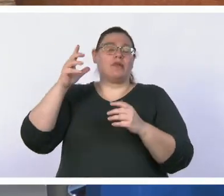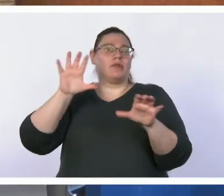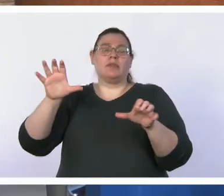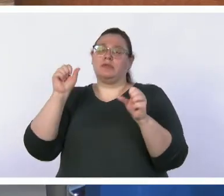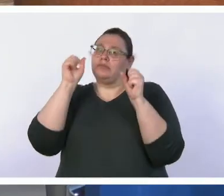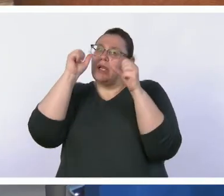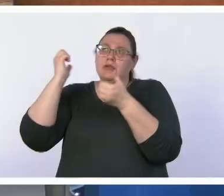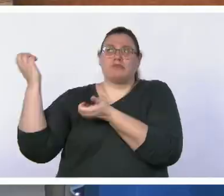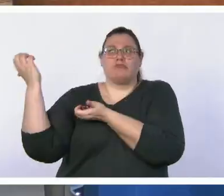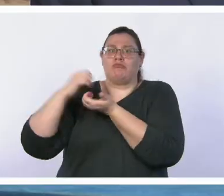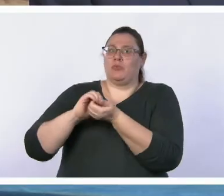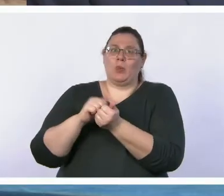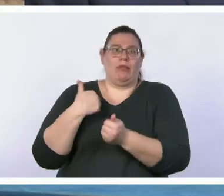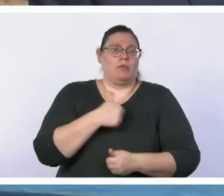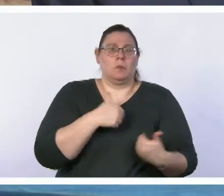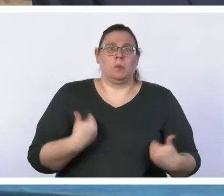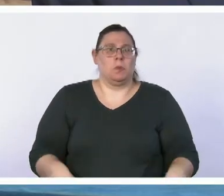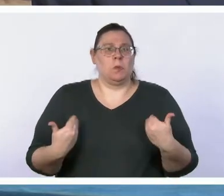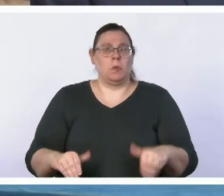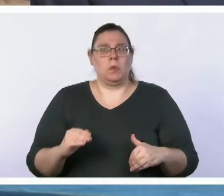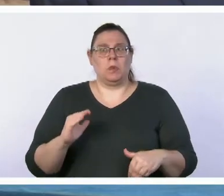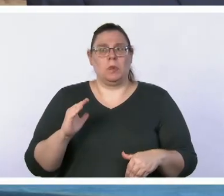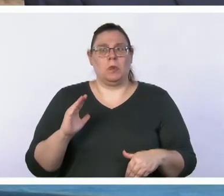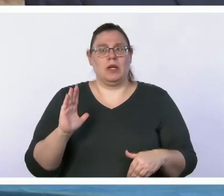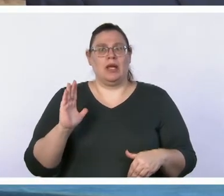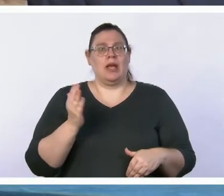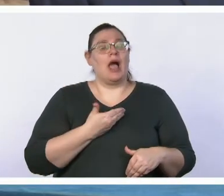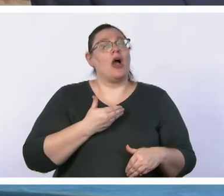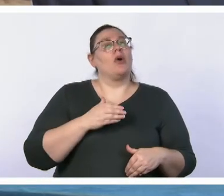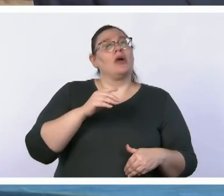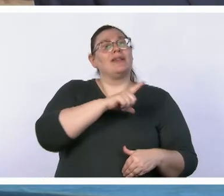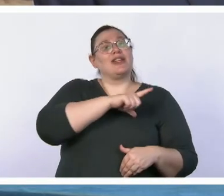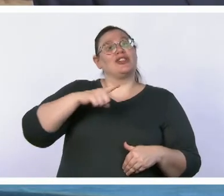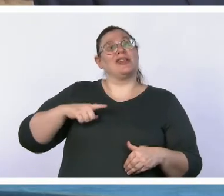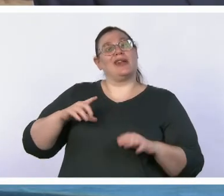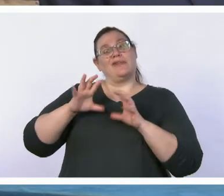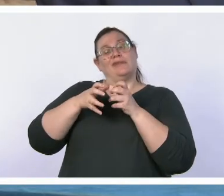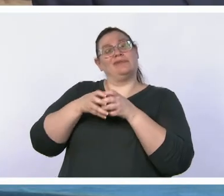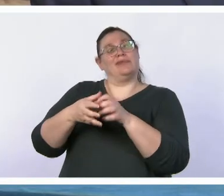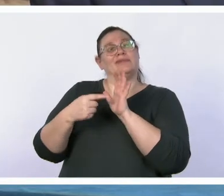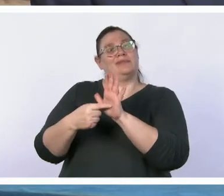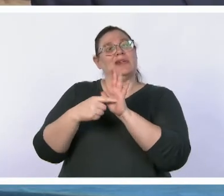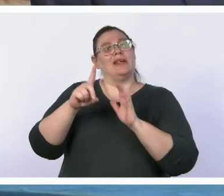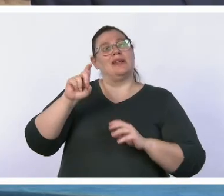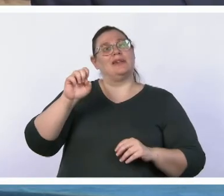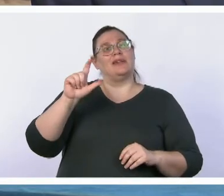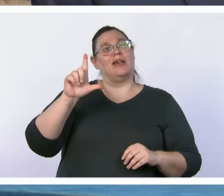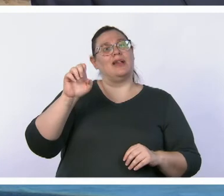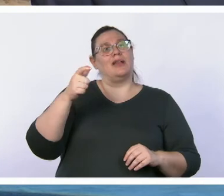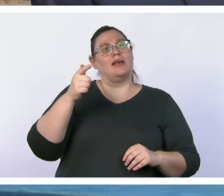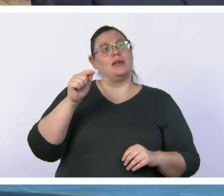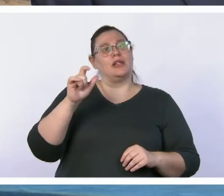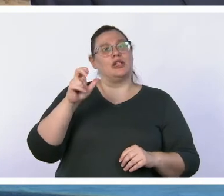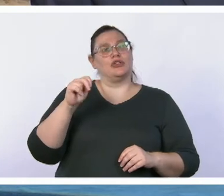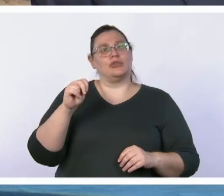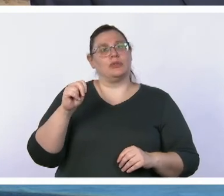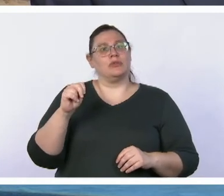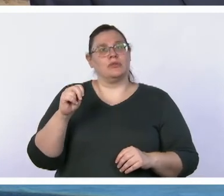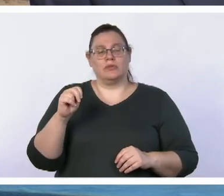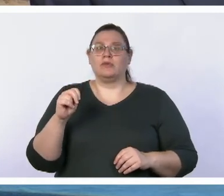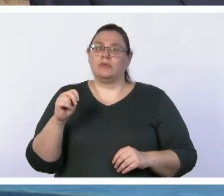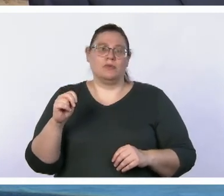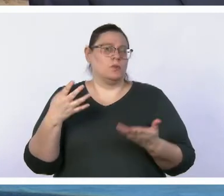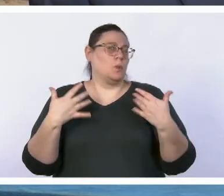partners. Our legislative delegation have all been really really